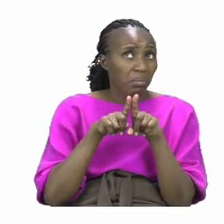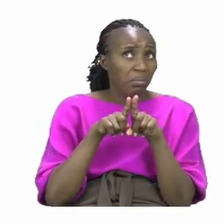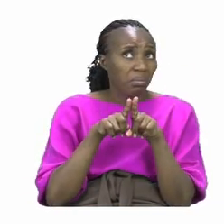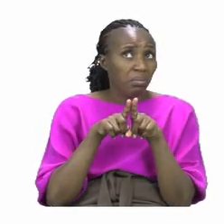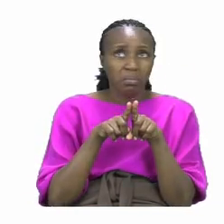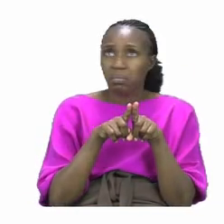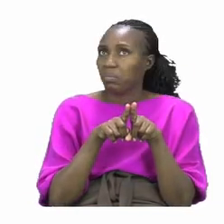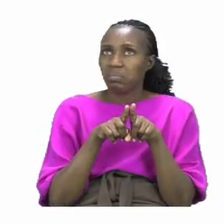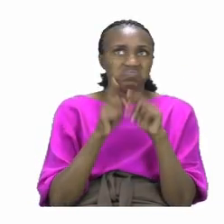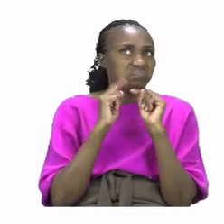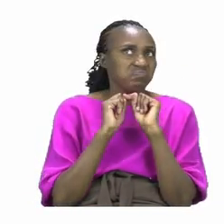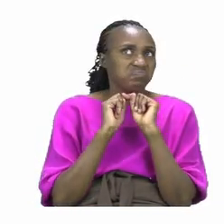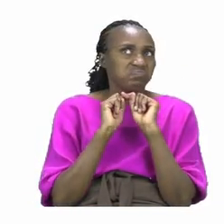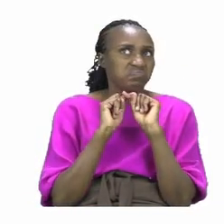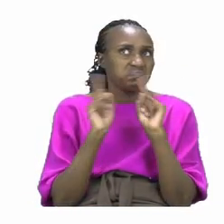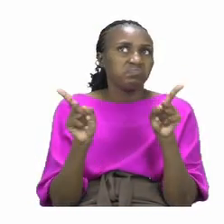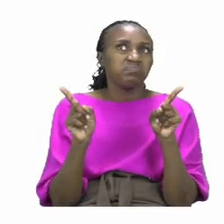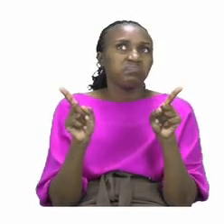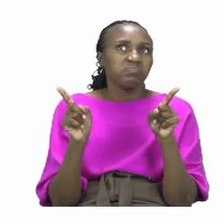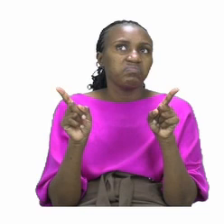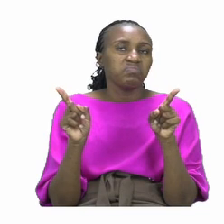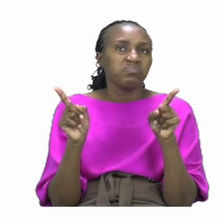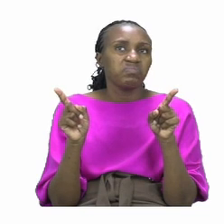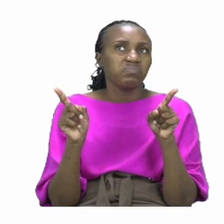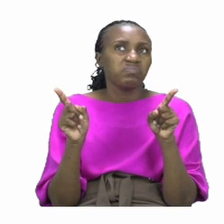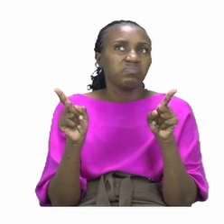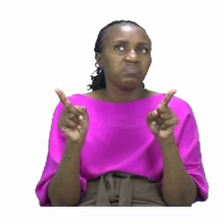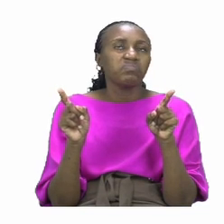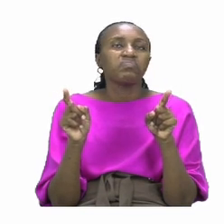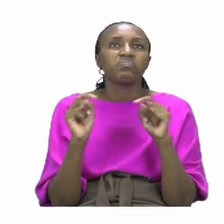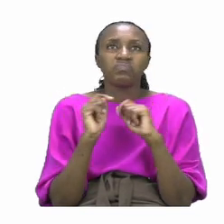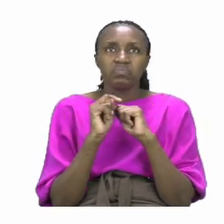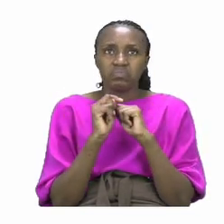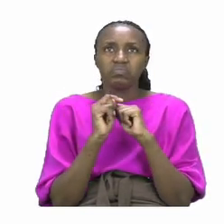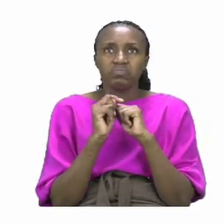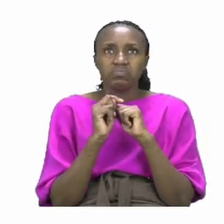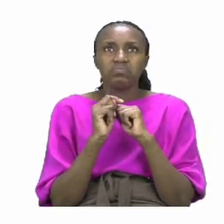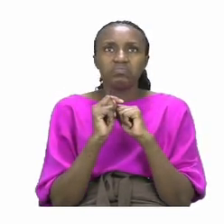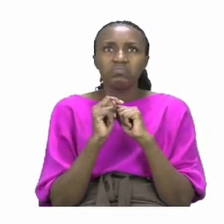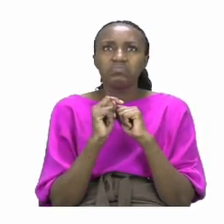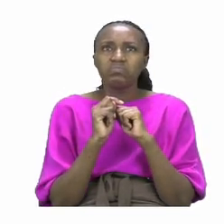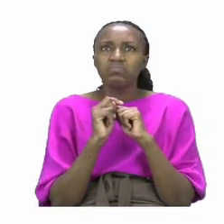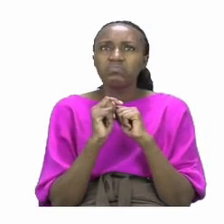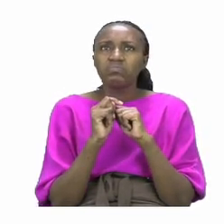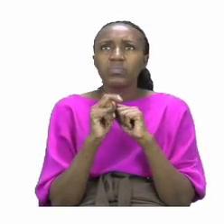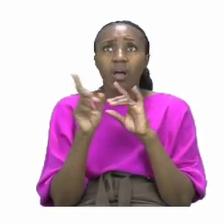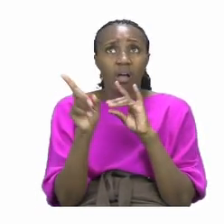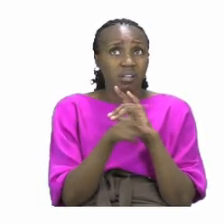Leaf. No, they don't share the same sound. How about with the